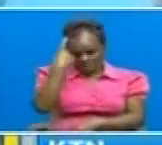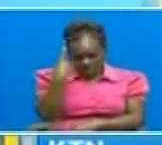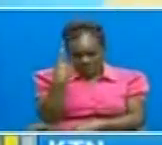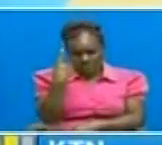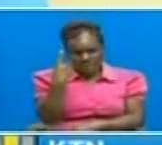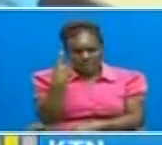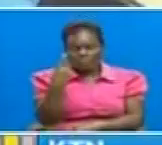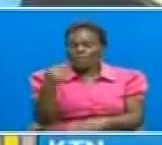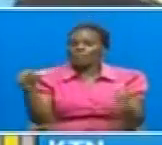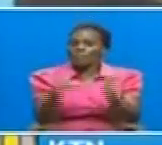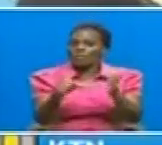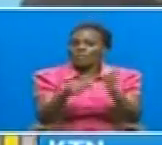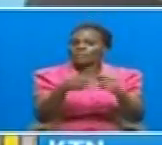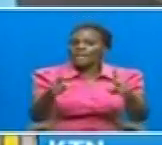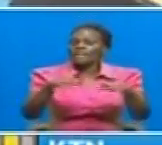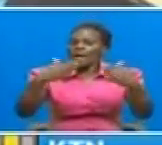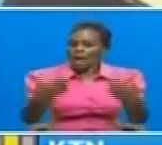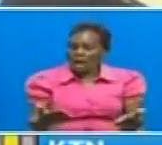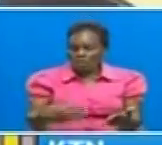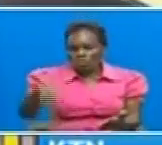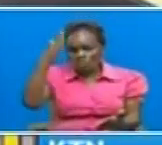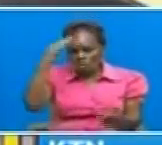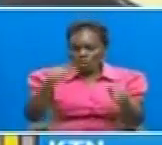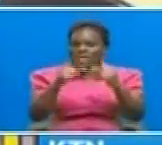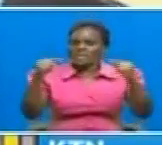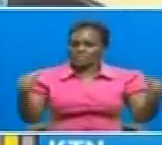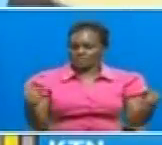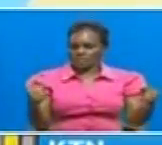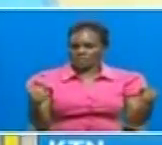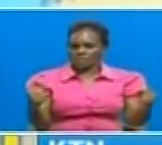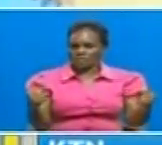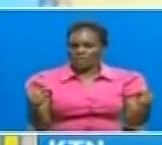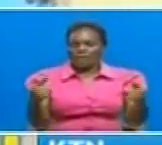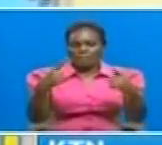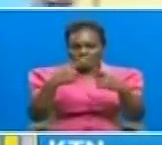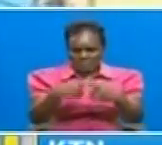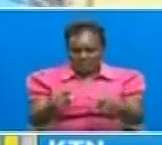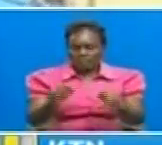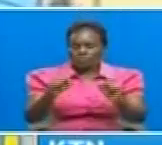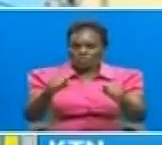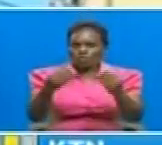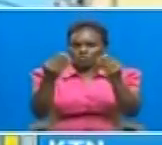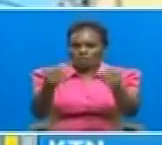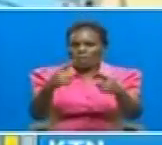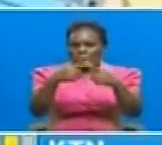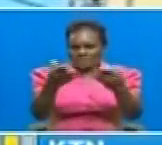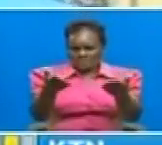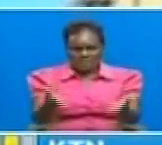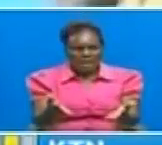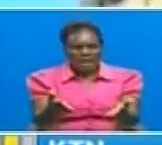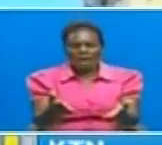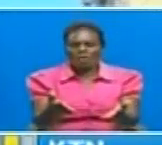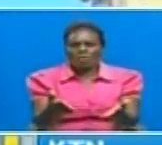the rain started beating us and identify the enemy within and without that we can win the war. Otherwise, demonizing